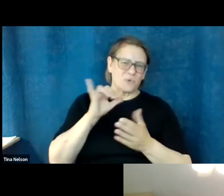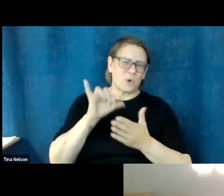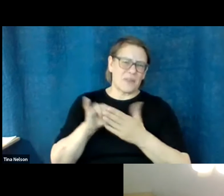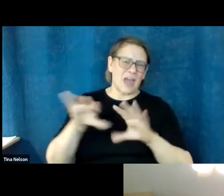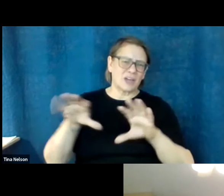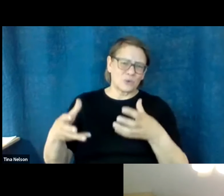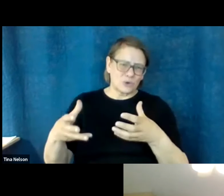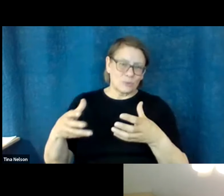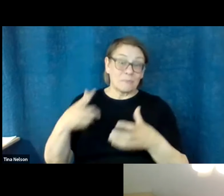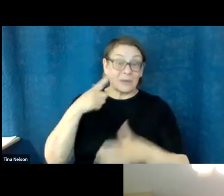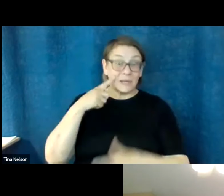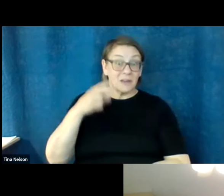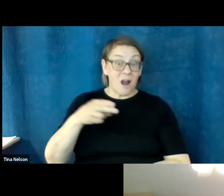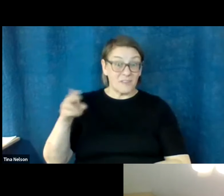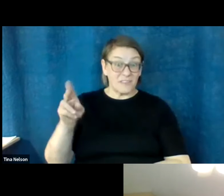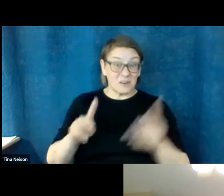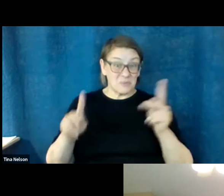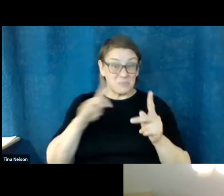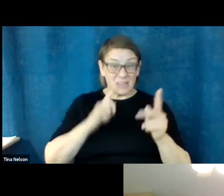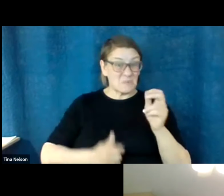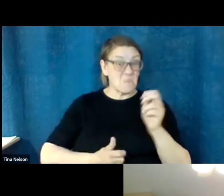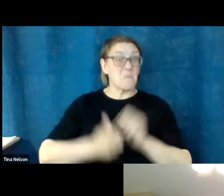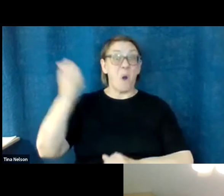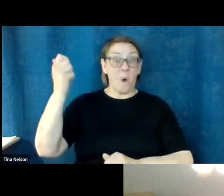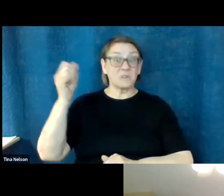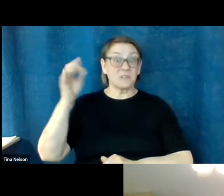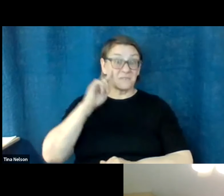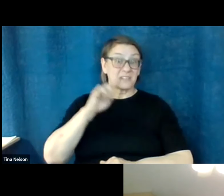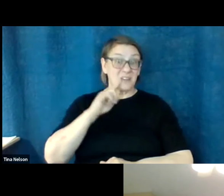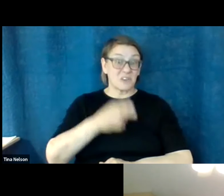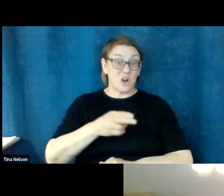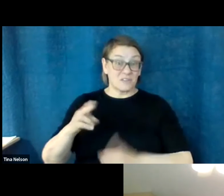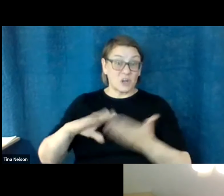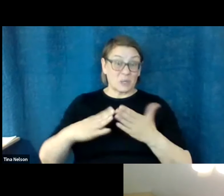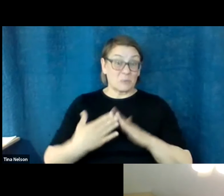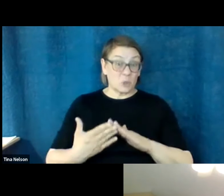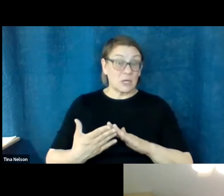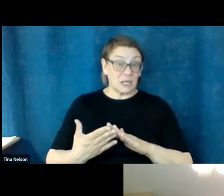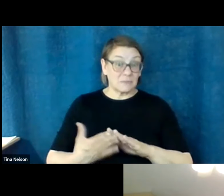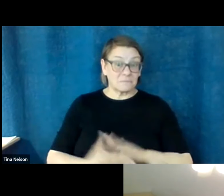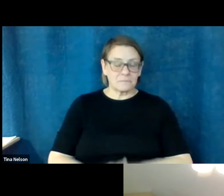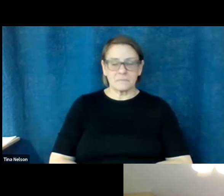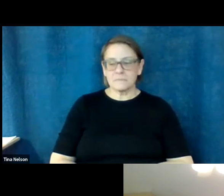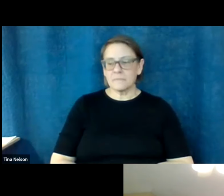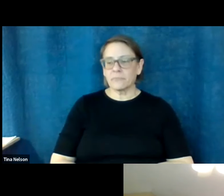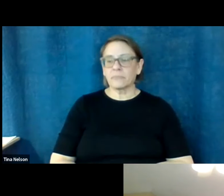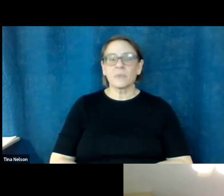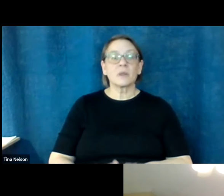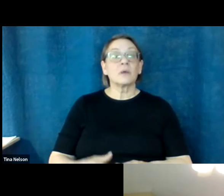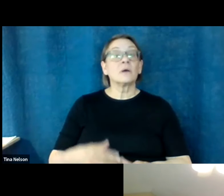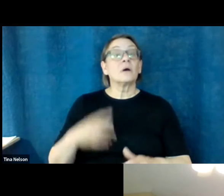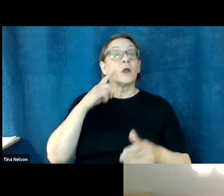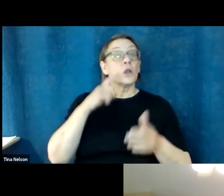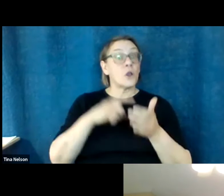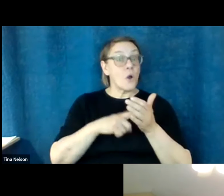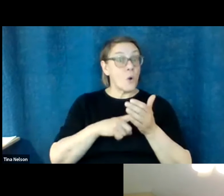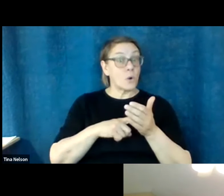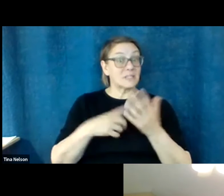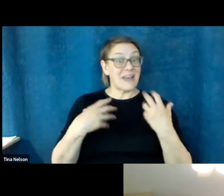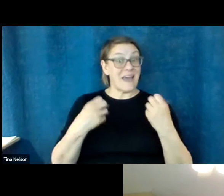hard of hearing folks comprise the majority of the deaf and hard of hearing community. Of note, in terms of health